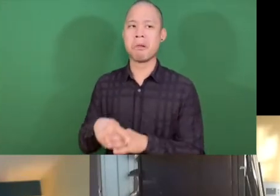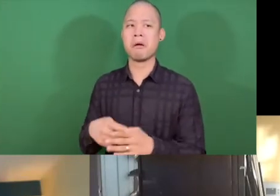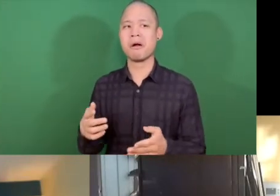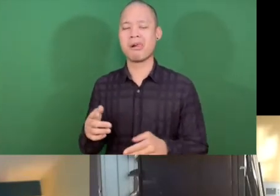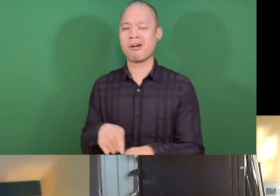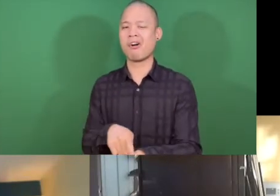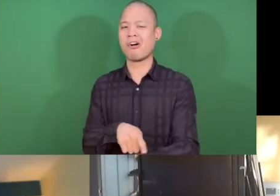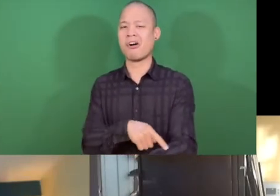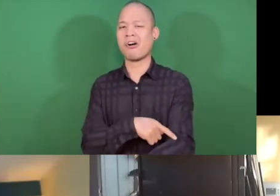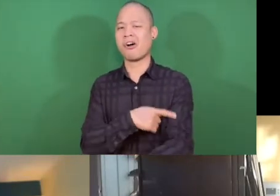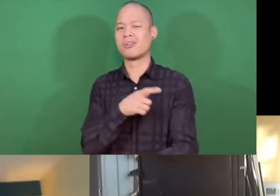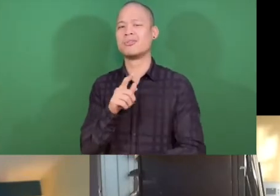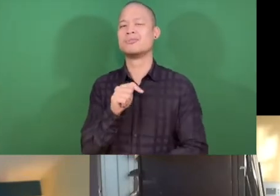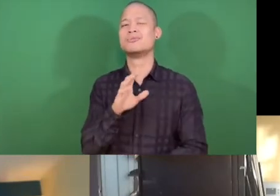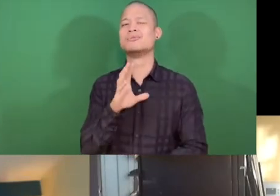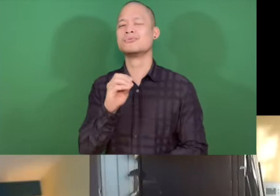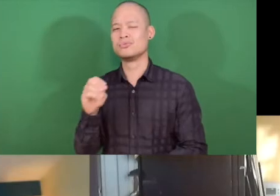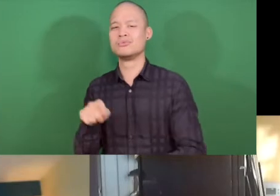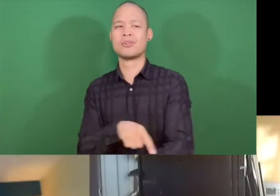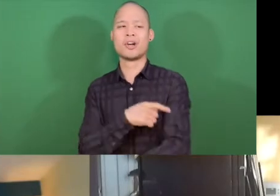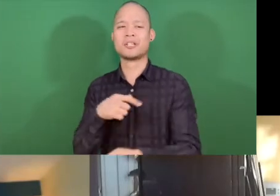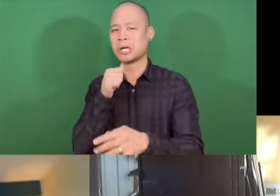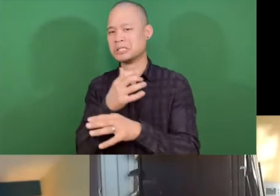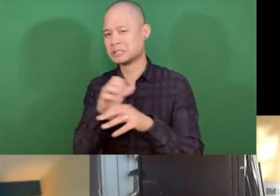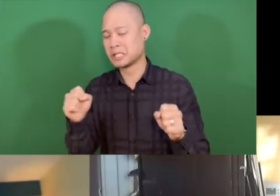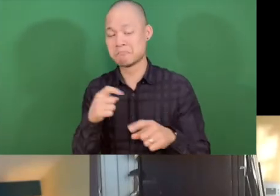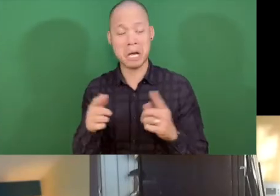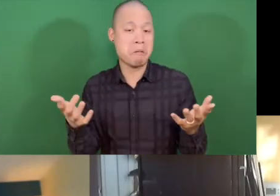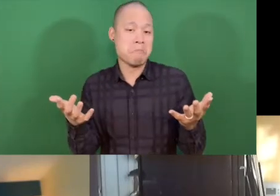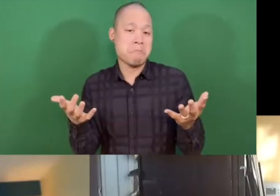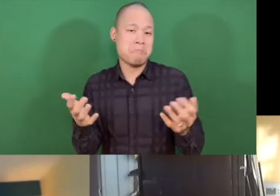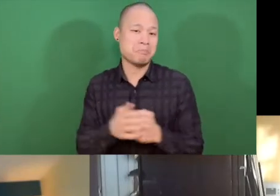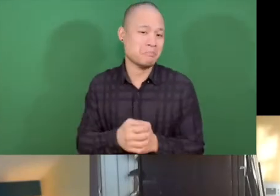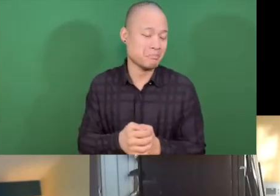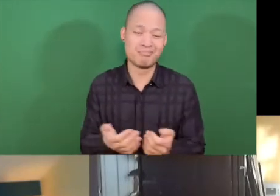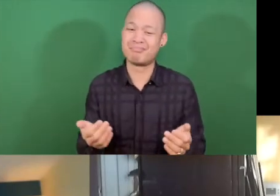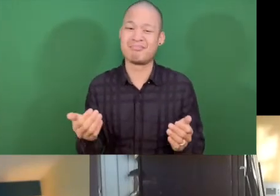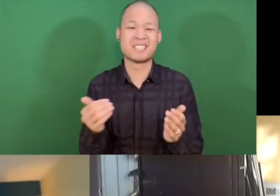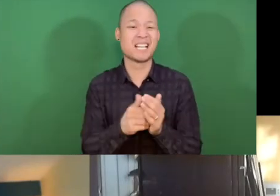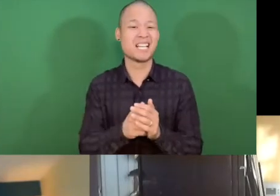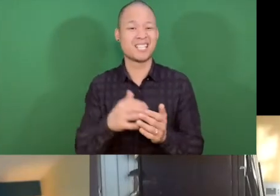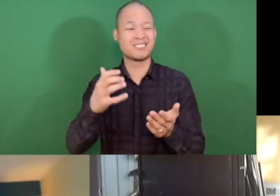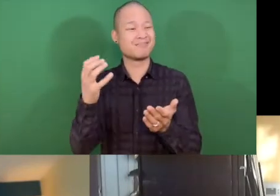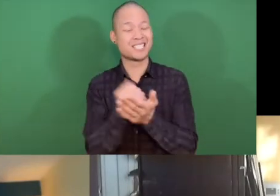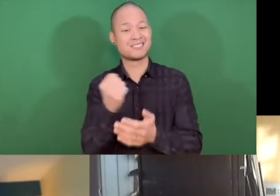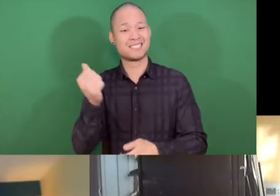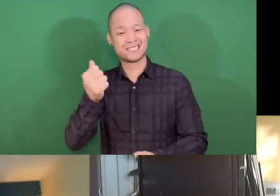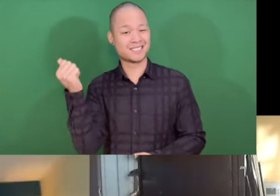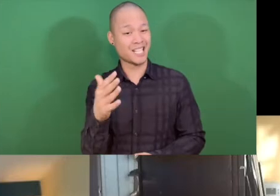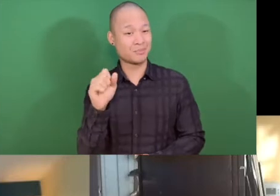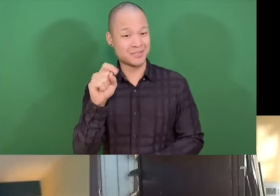long. It was probably quite unsafe, but it was worth it, I think. Again, you take